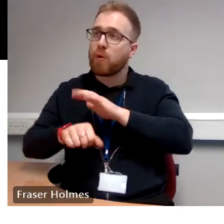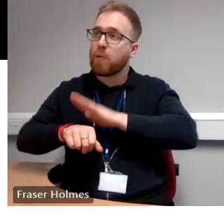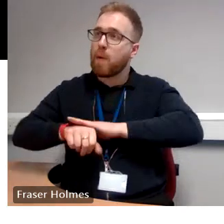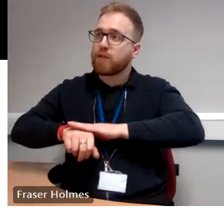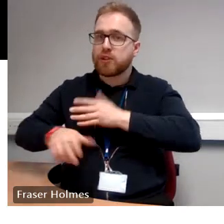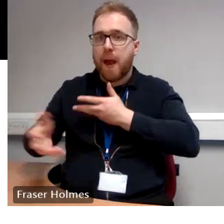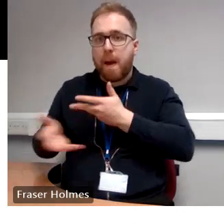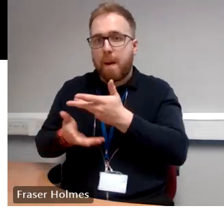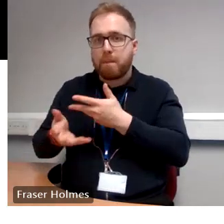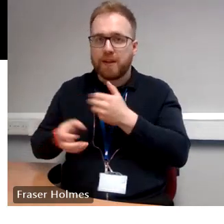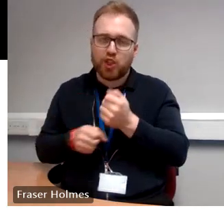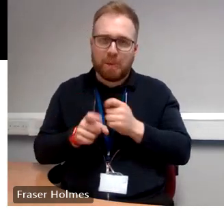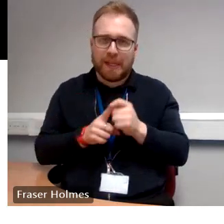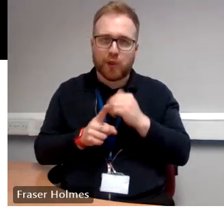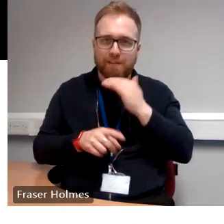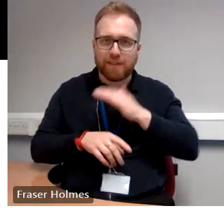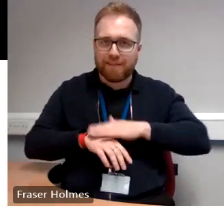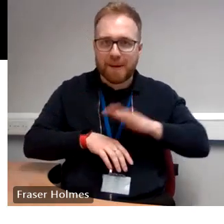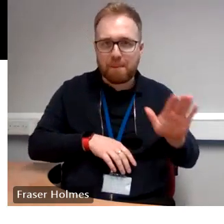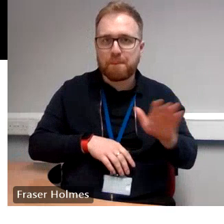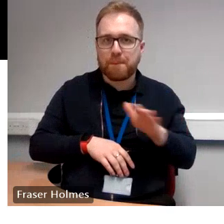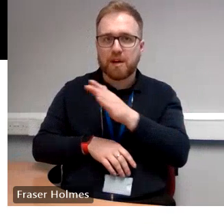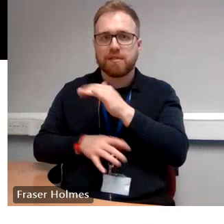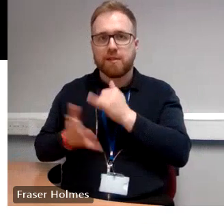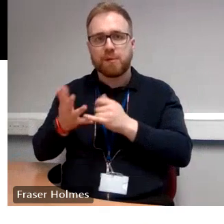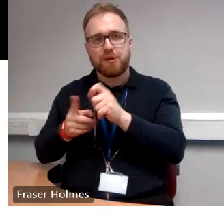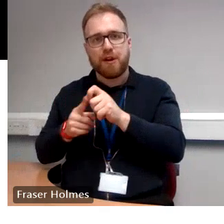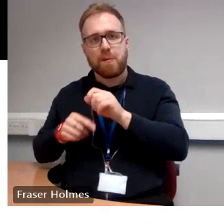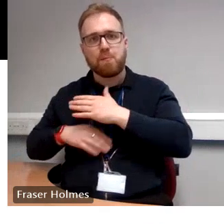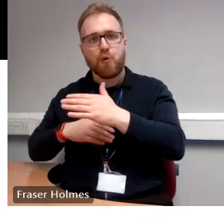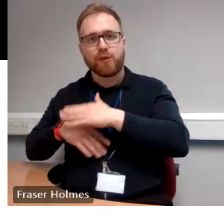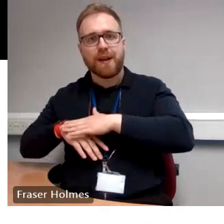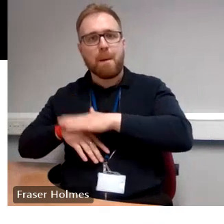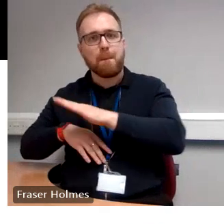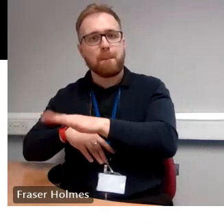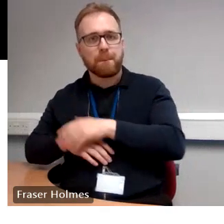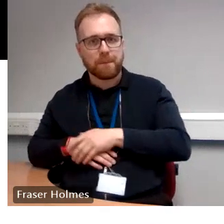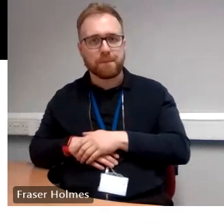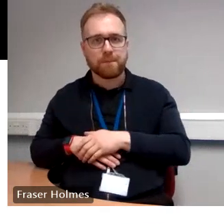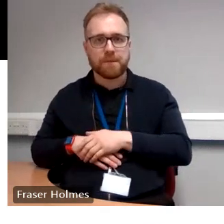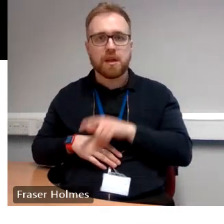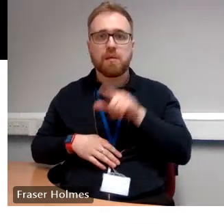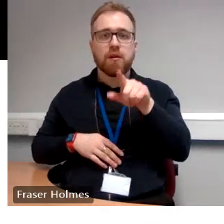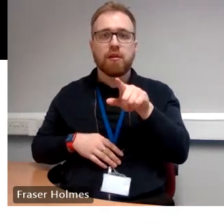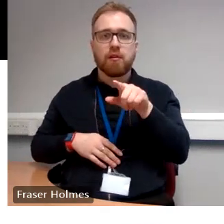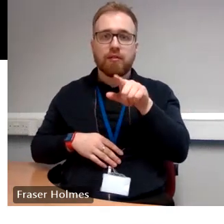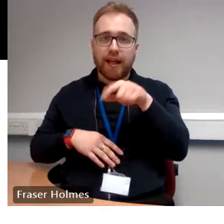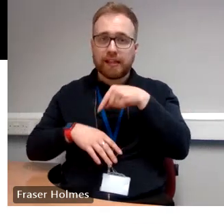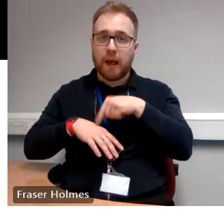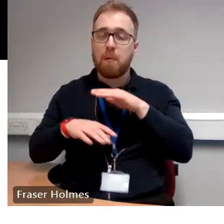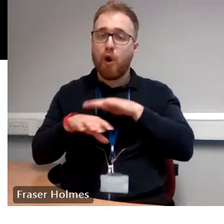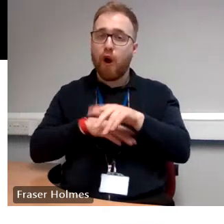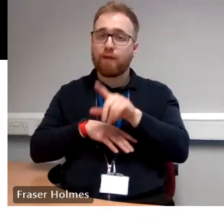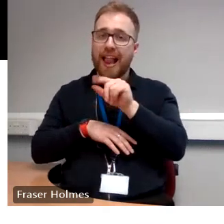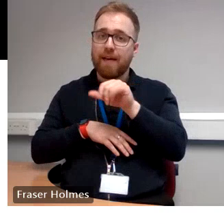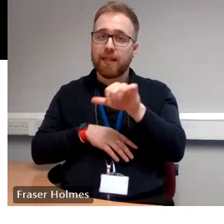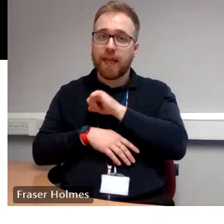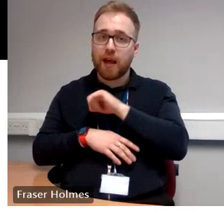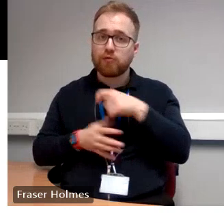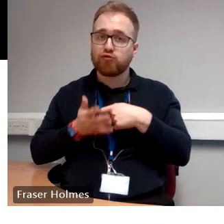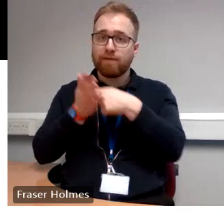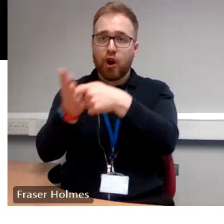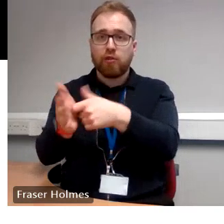which GPs just don't really have. But during that time, you can see that over 11,000 referrals were